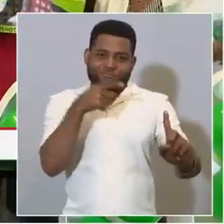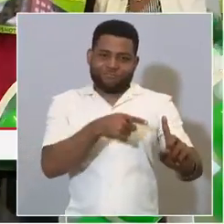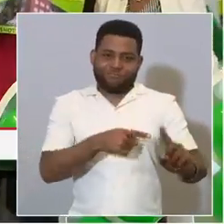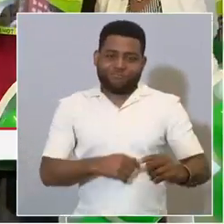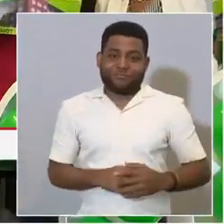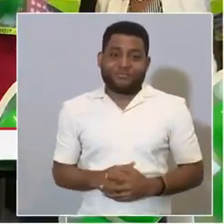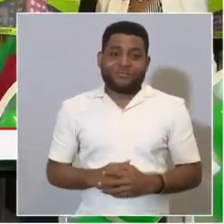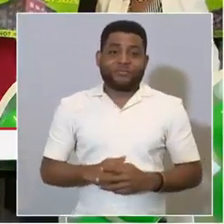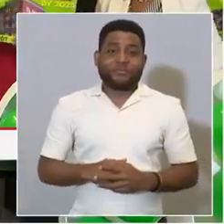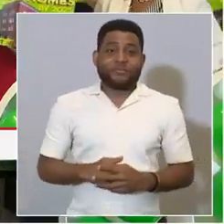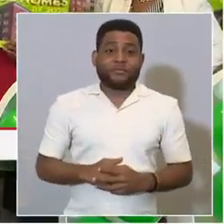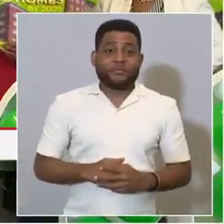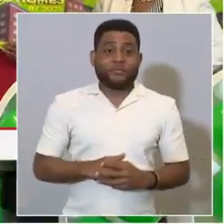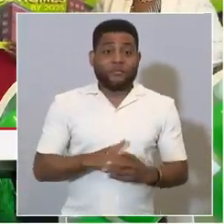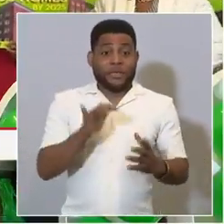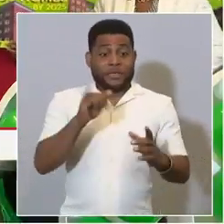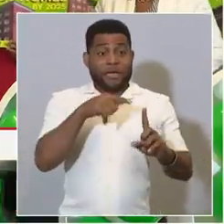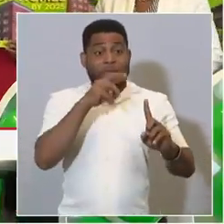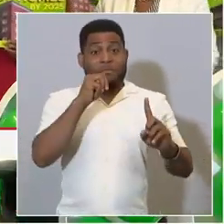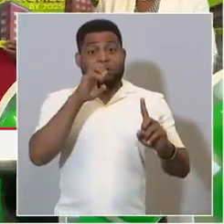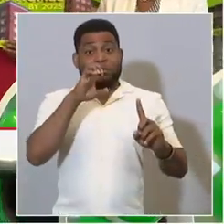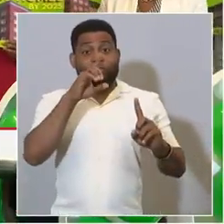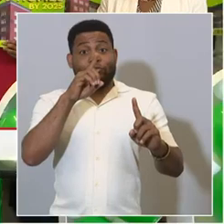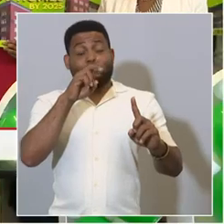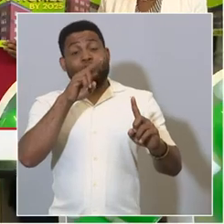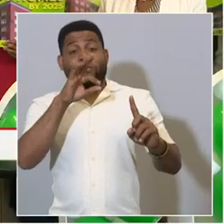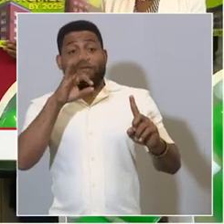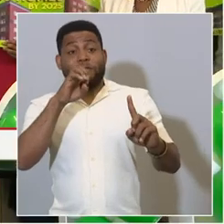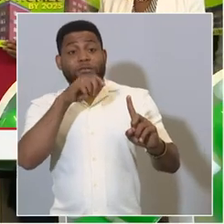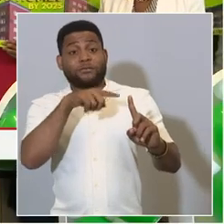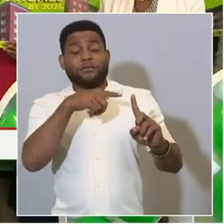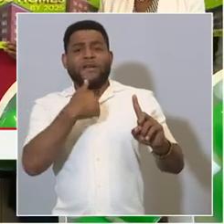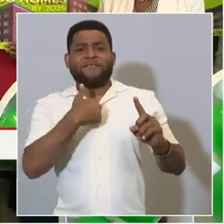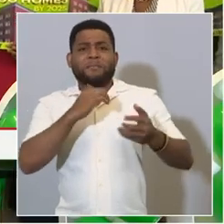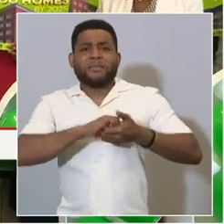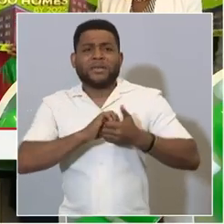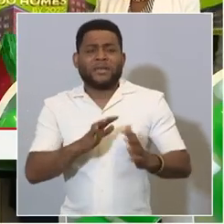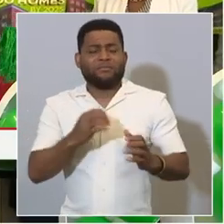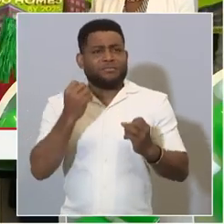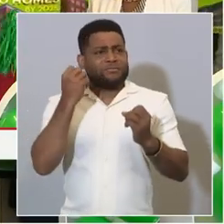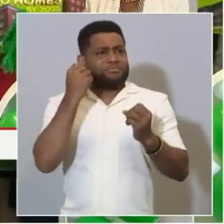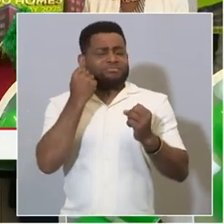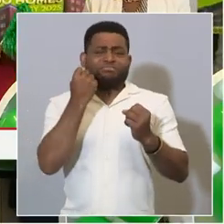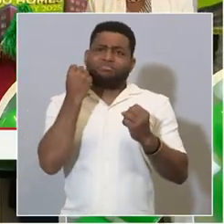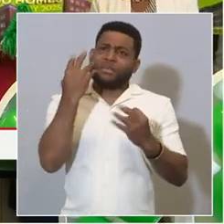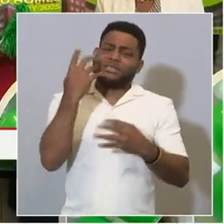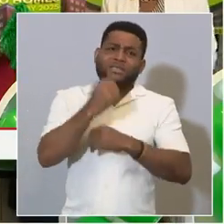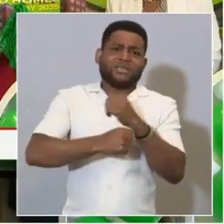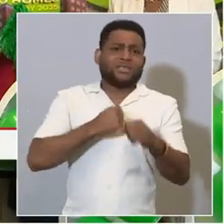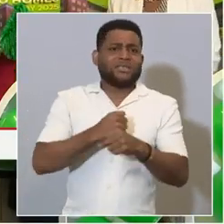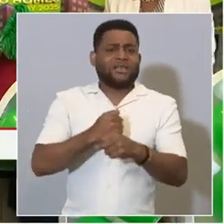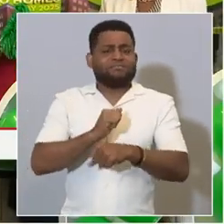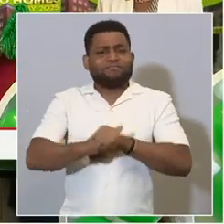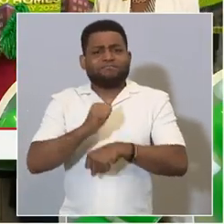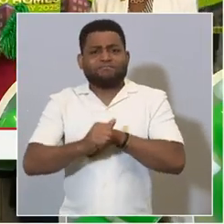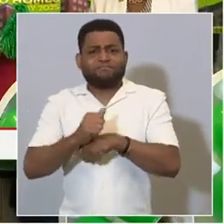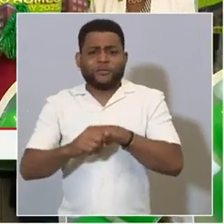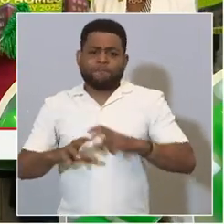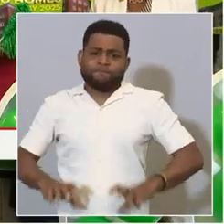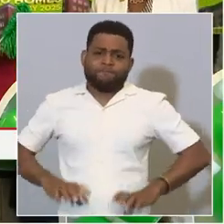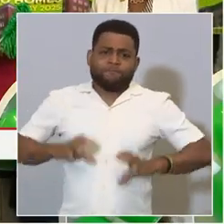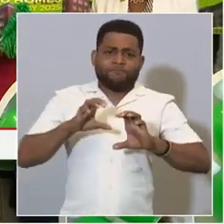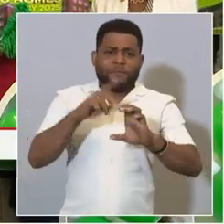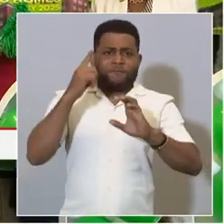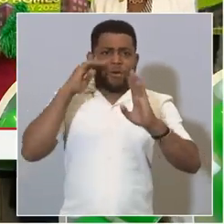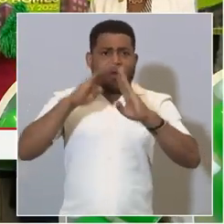Councilmember McDuffie is our partner in so much work in investing in housing for DC residents as the chair